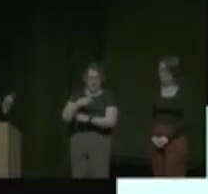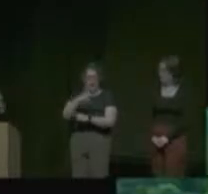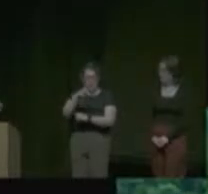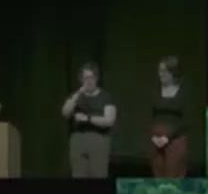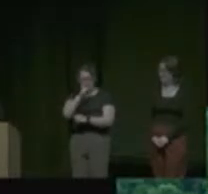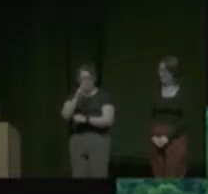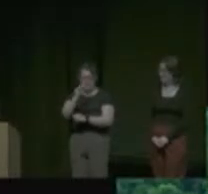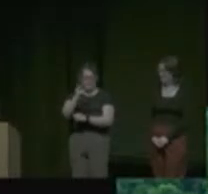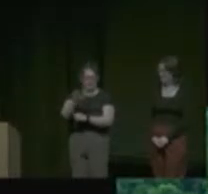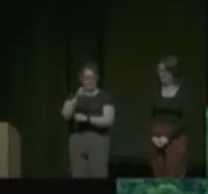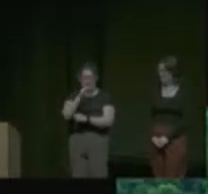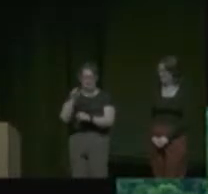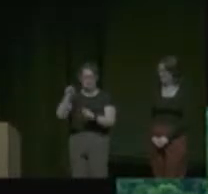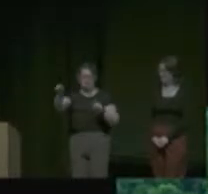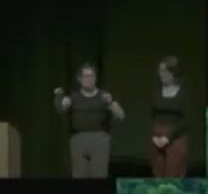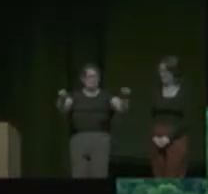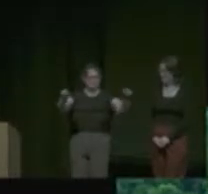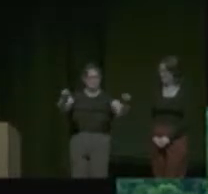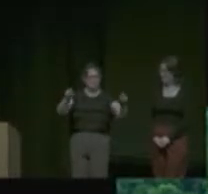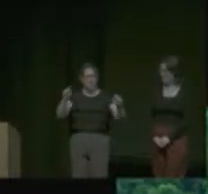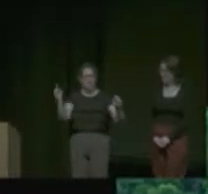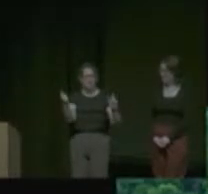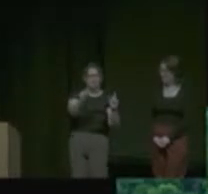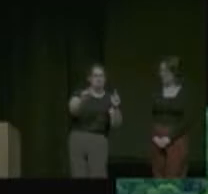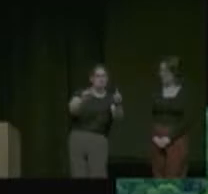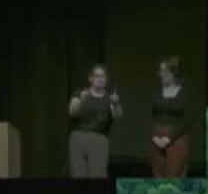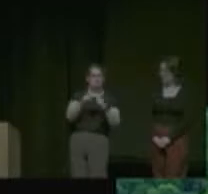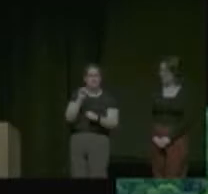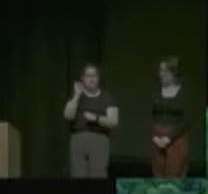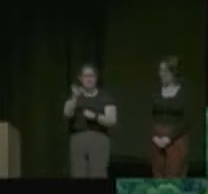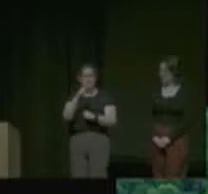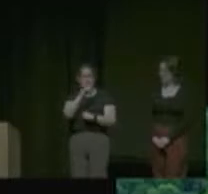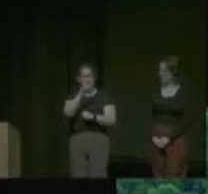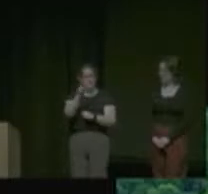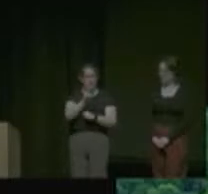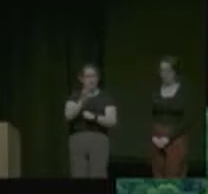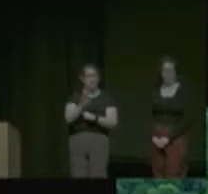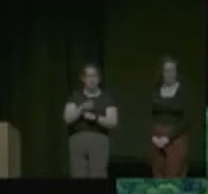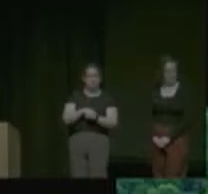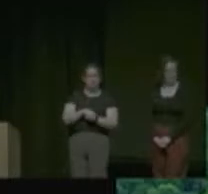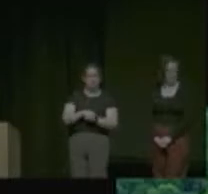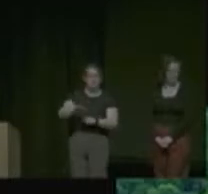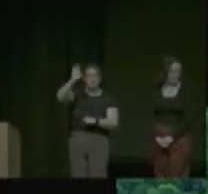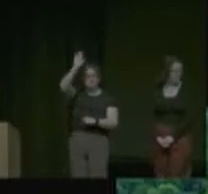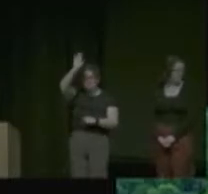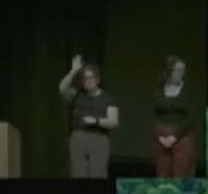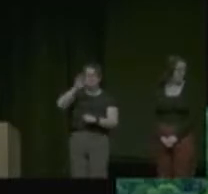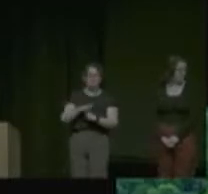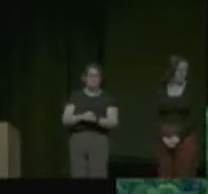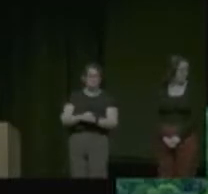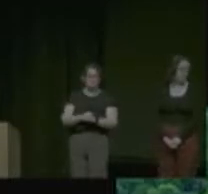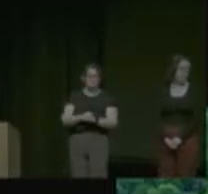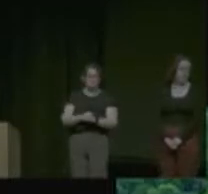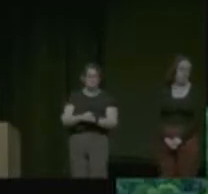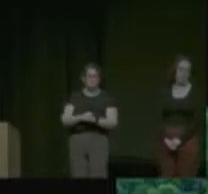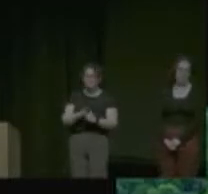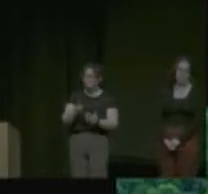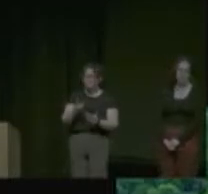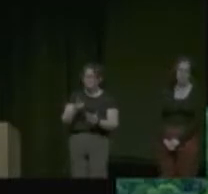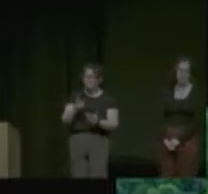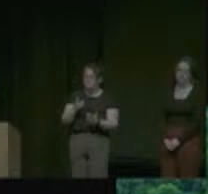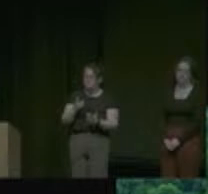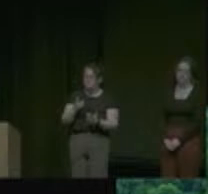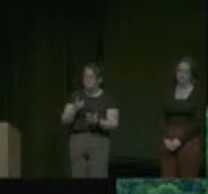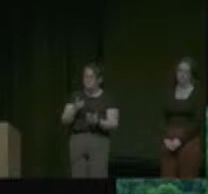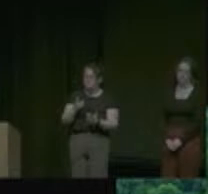on either side of the auditorium. So if you have questions, go ahead and just put your hand up, and I would ask our experts